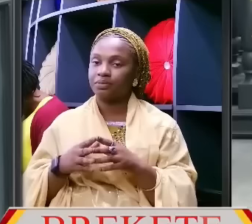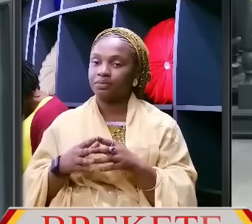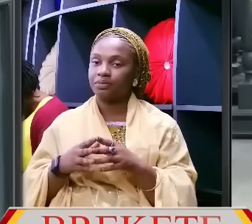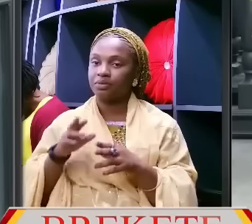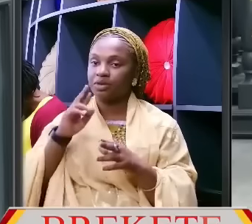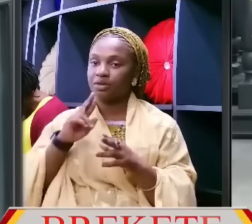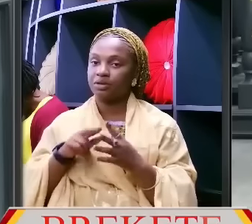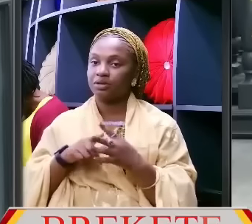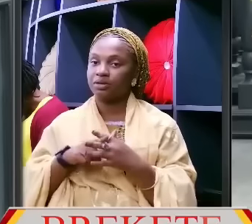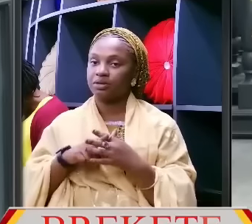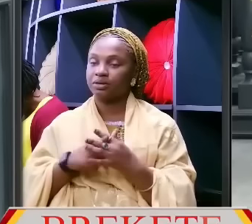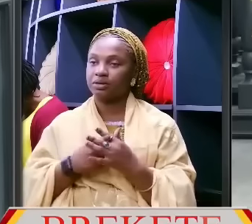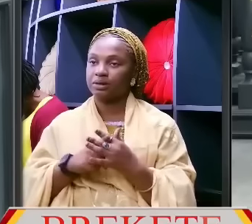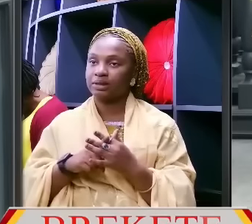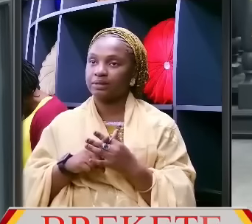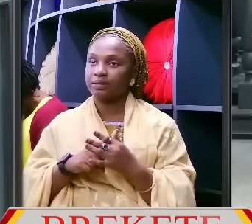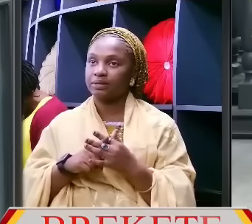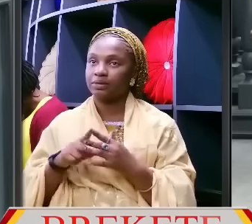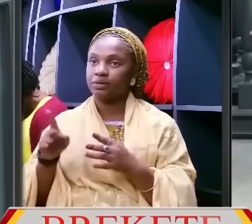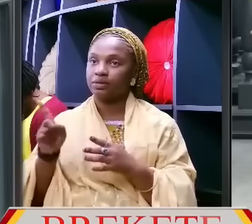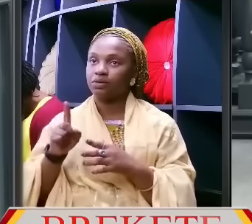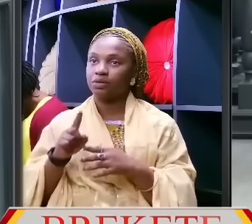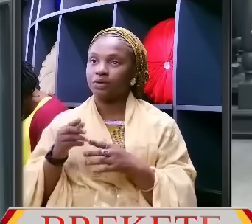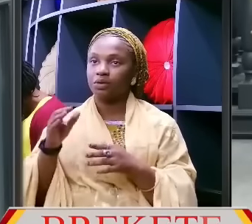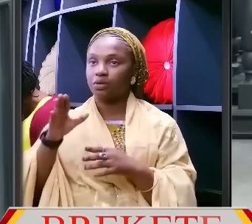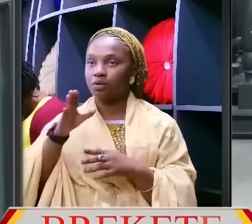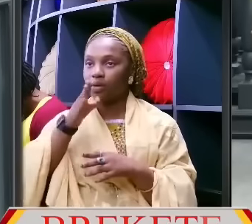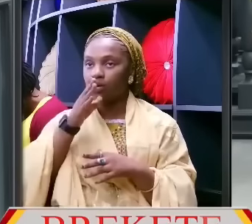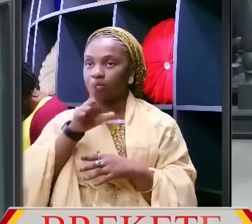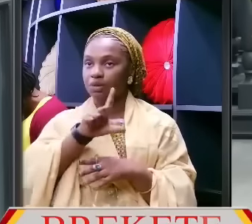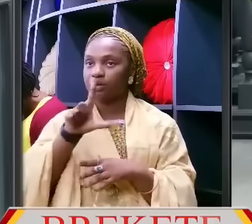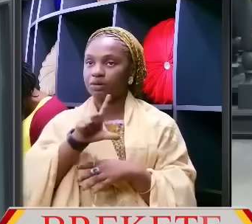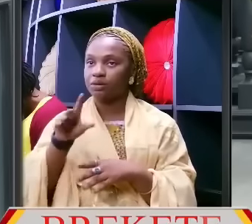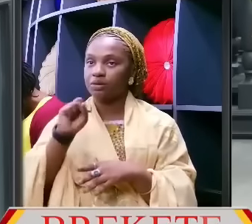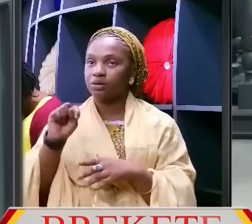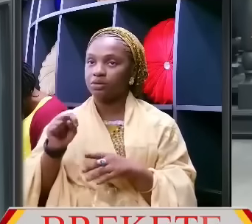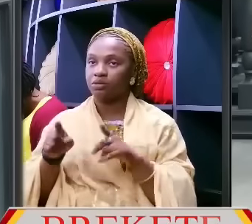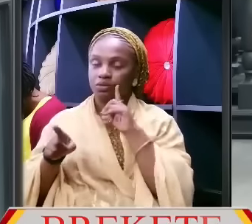He reached where Mommy Zina to suppose talk.